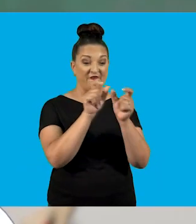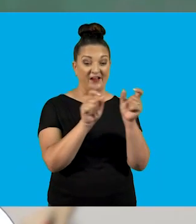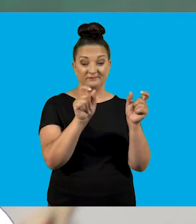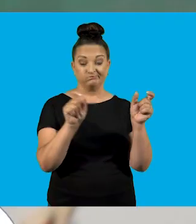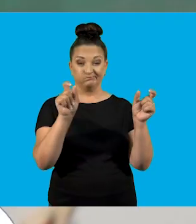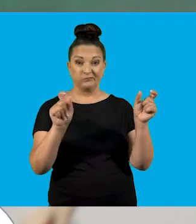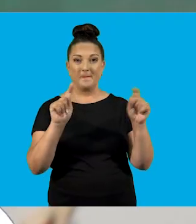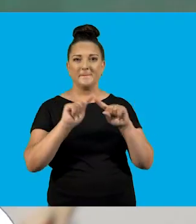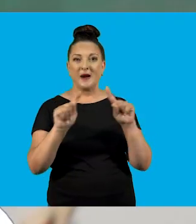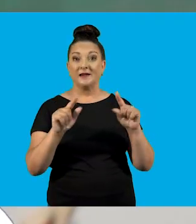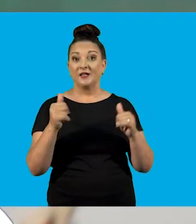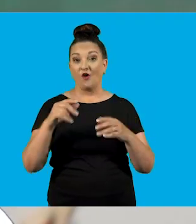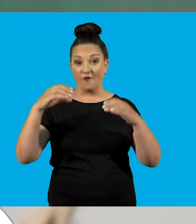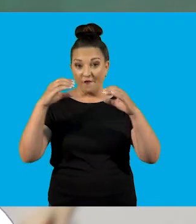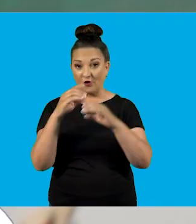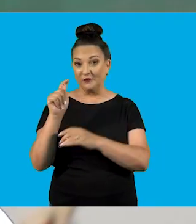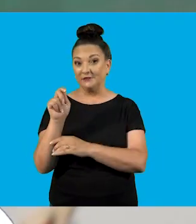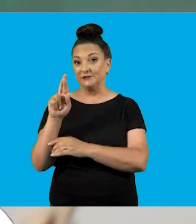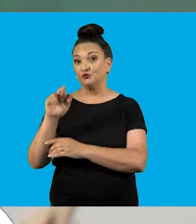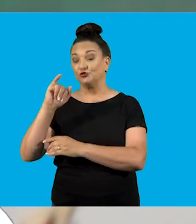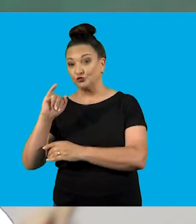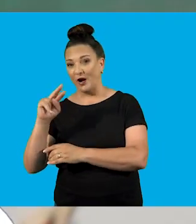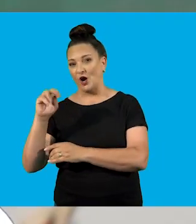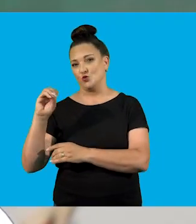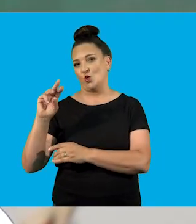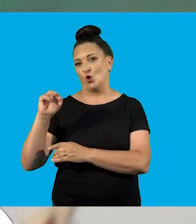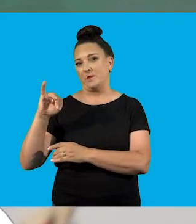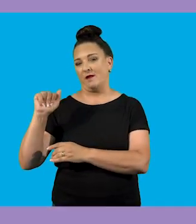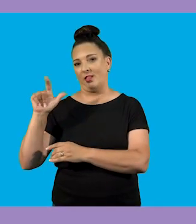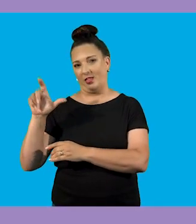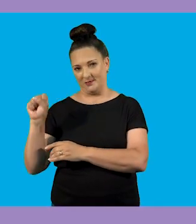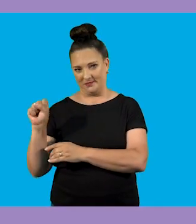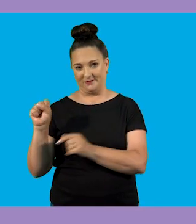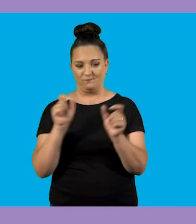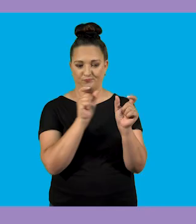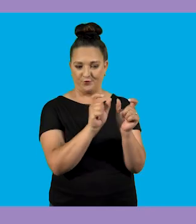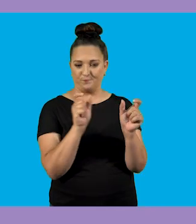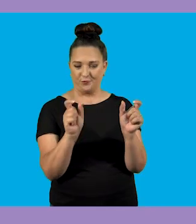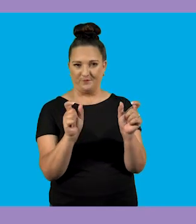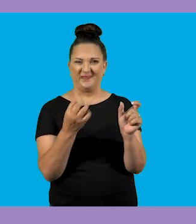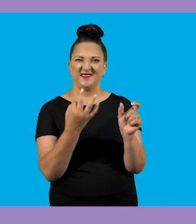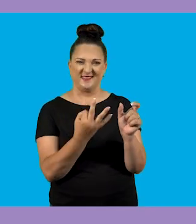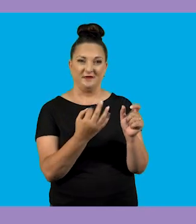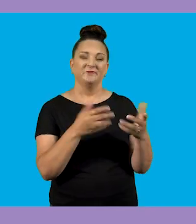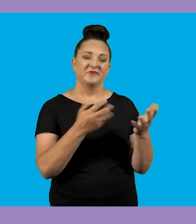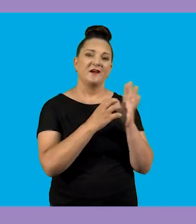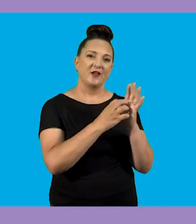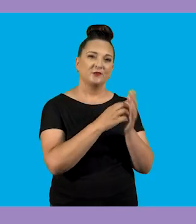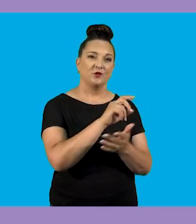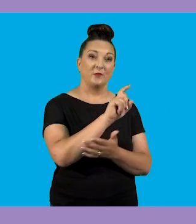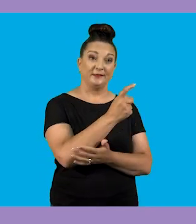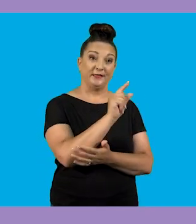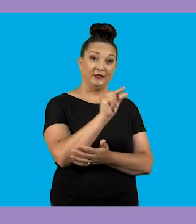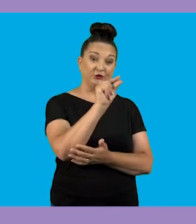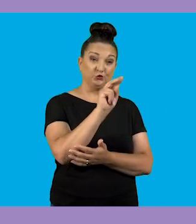trinomials. So we are going to start by factorizing trinomials in the form x squared plus bx